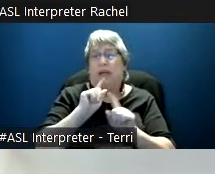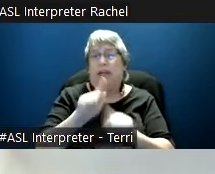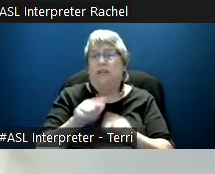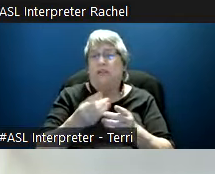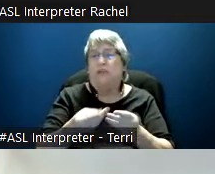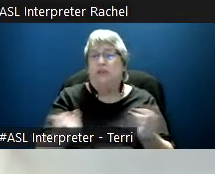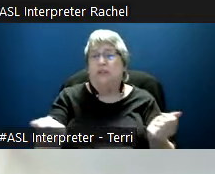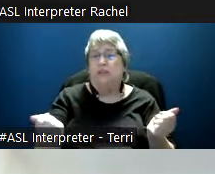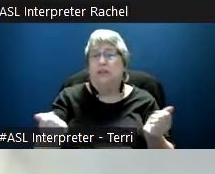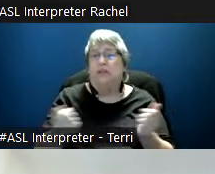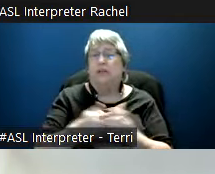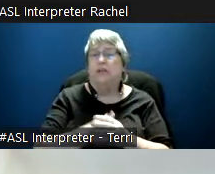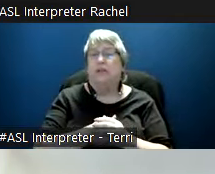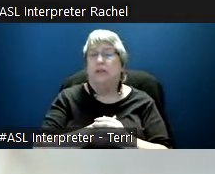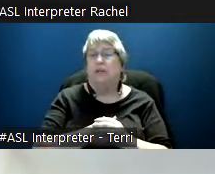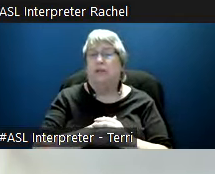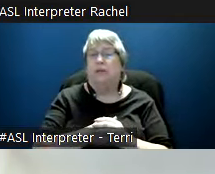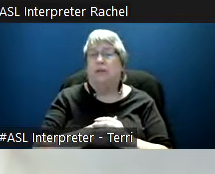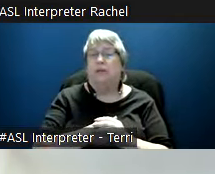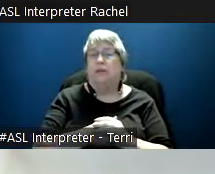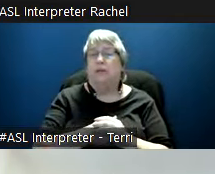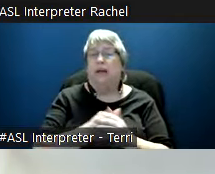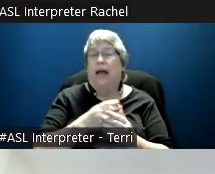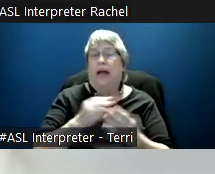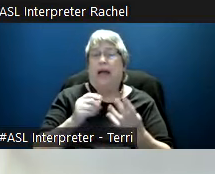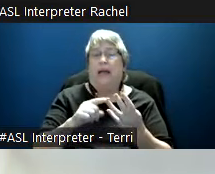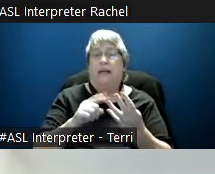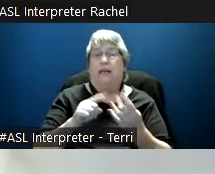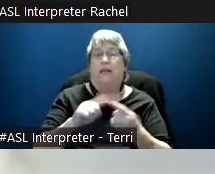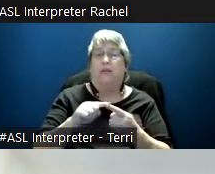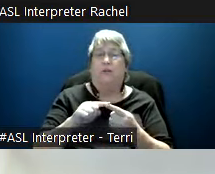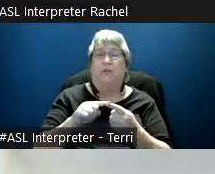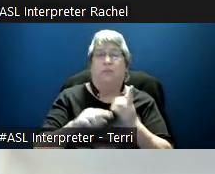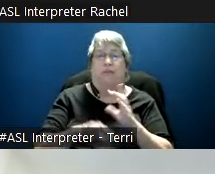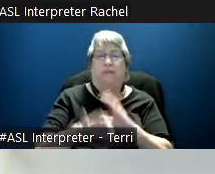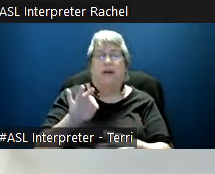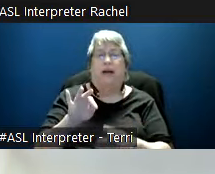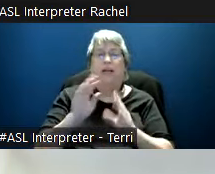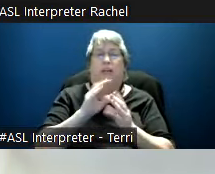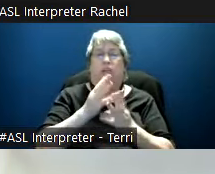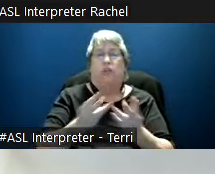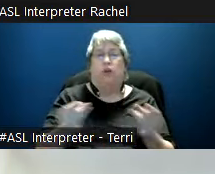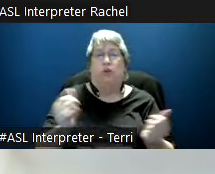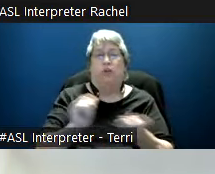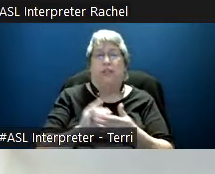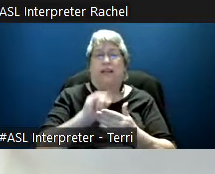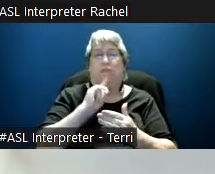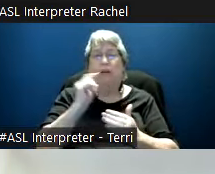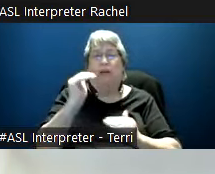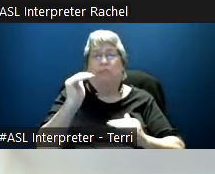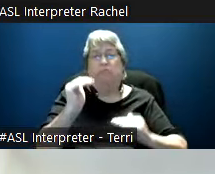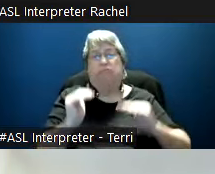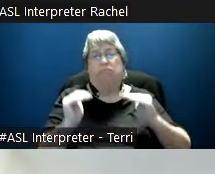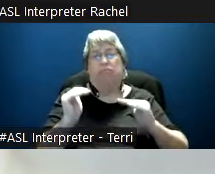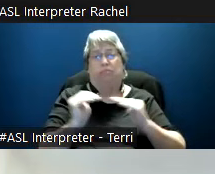access, quality, and outcomes, and to invest in solutions that address health disparities.